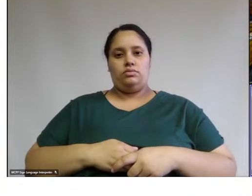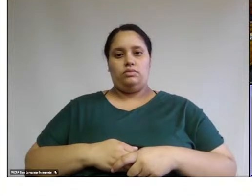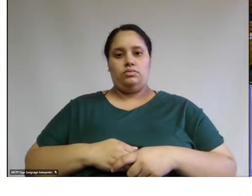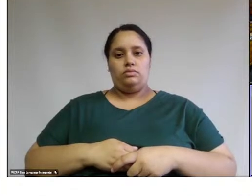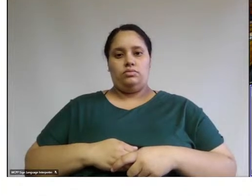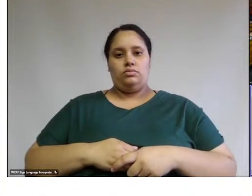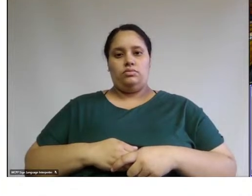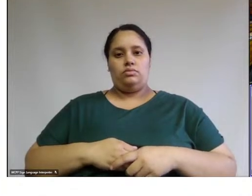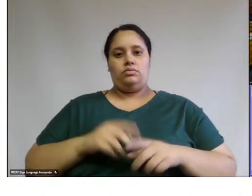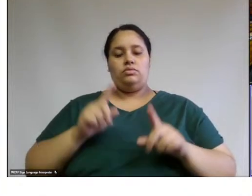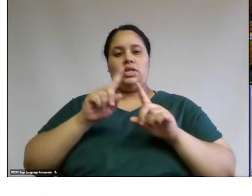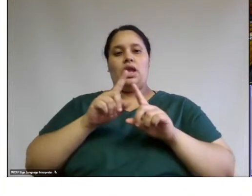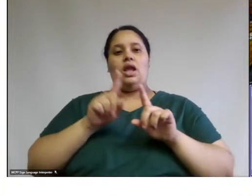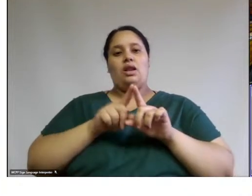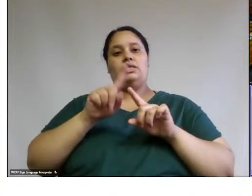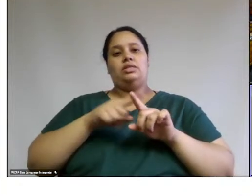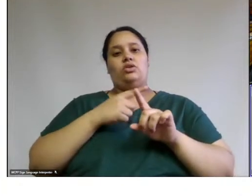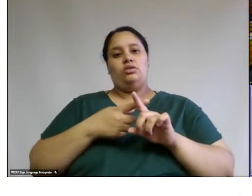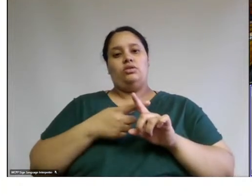executive